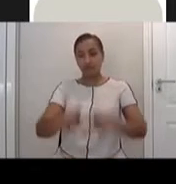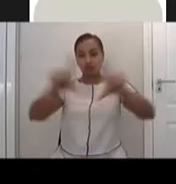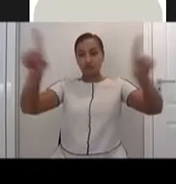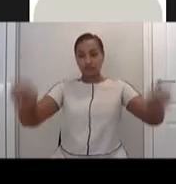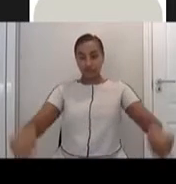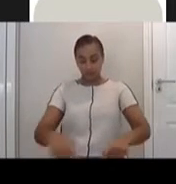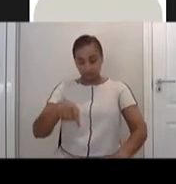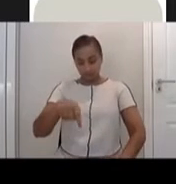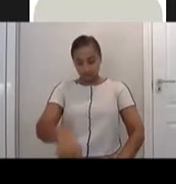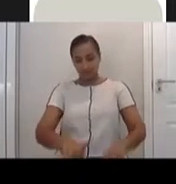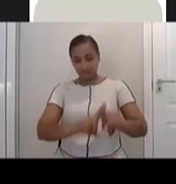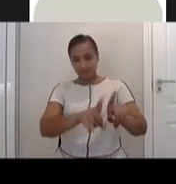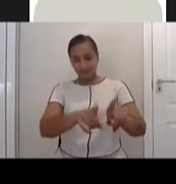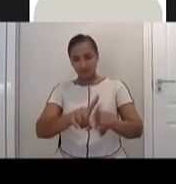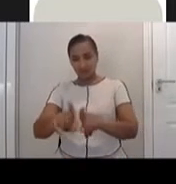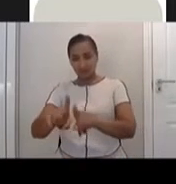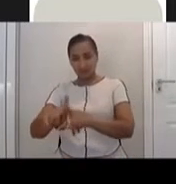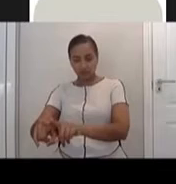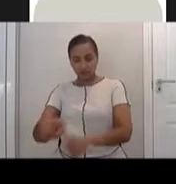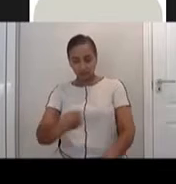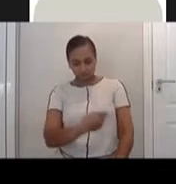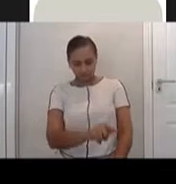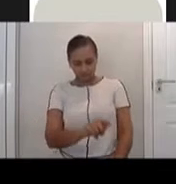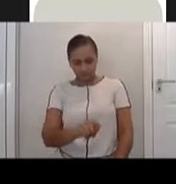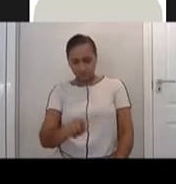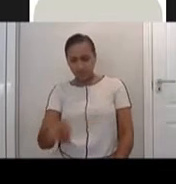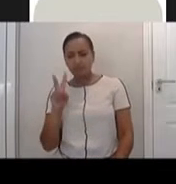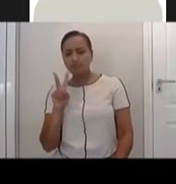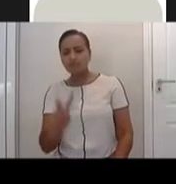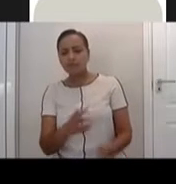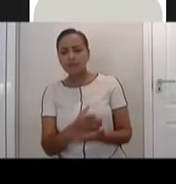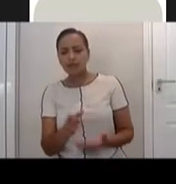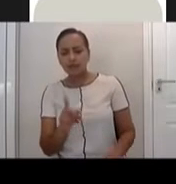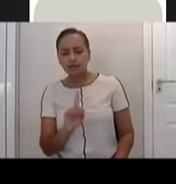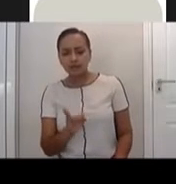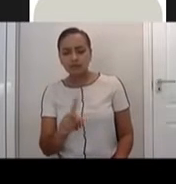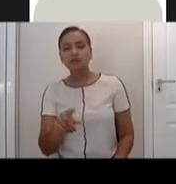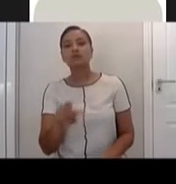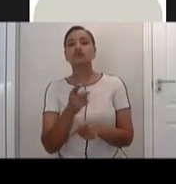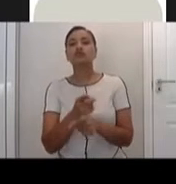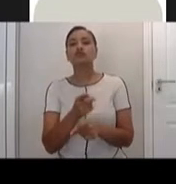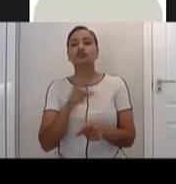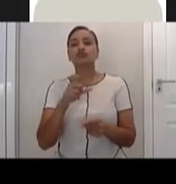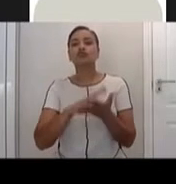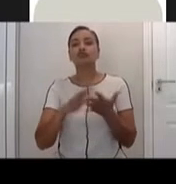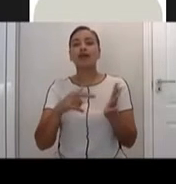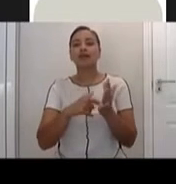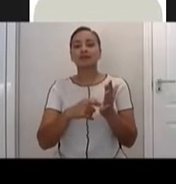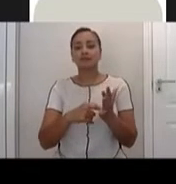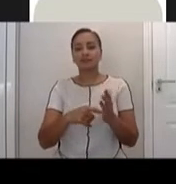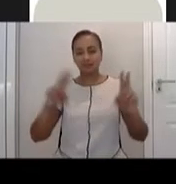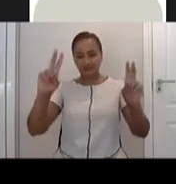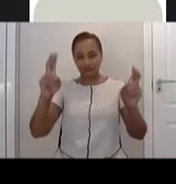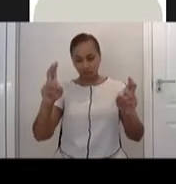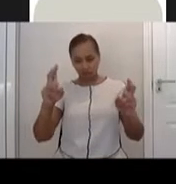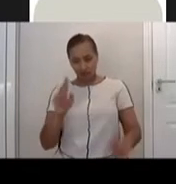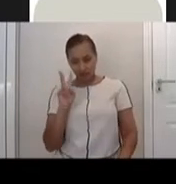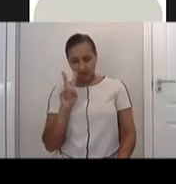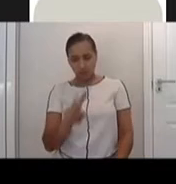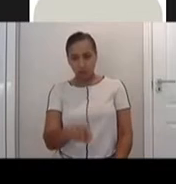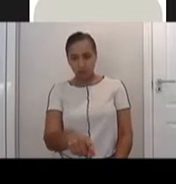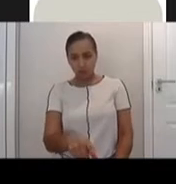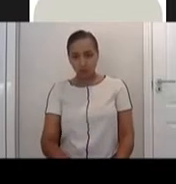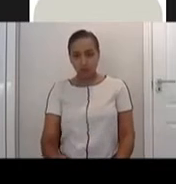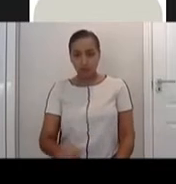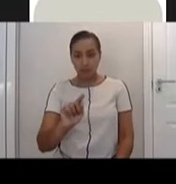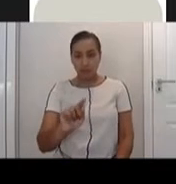see different icons, and you should see something that says chat, and it's like a speech bubble. And if you actually